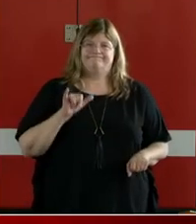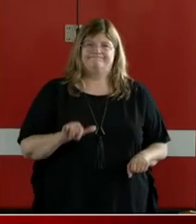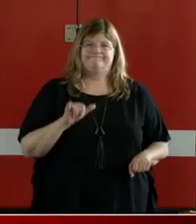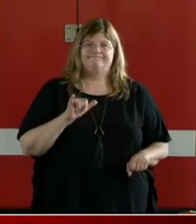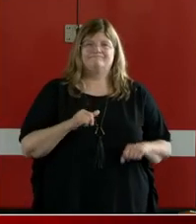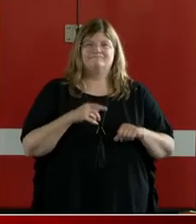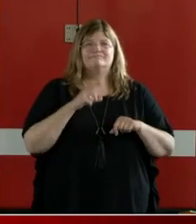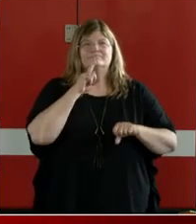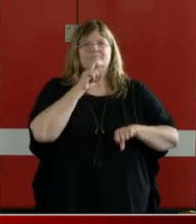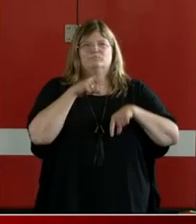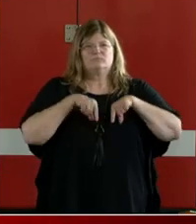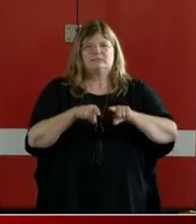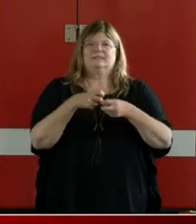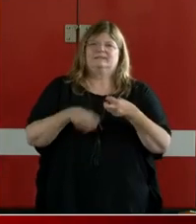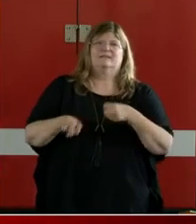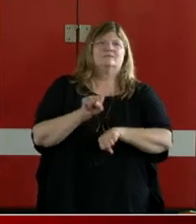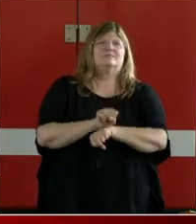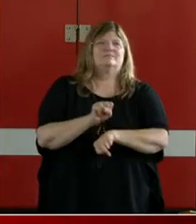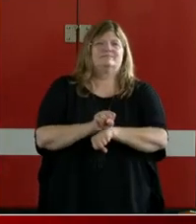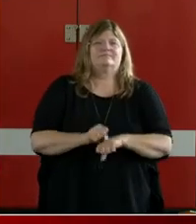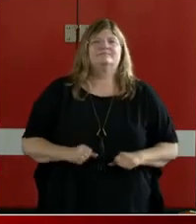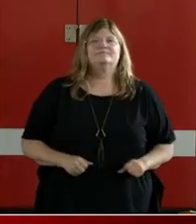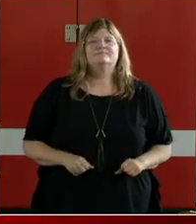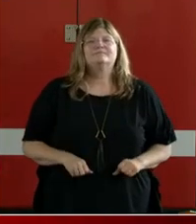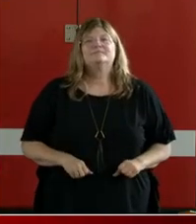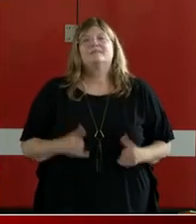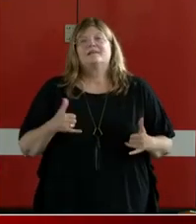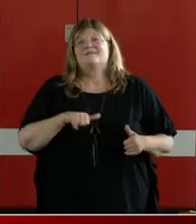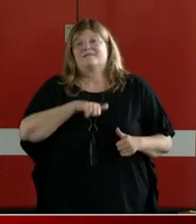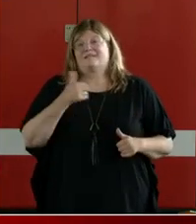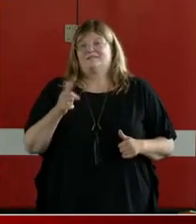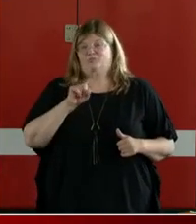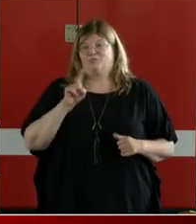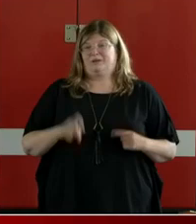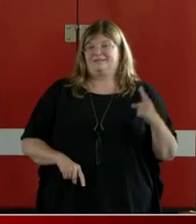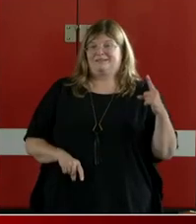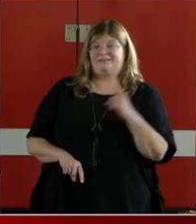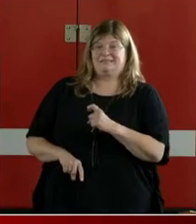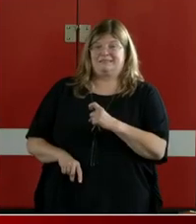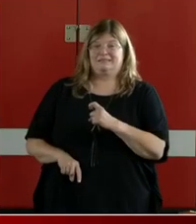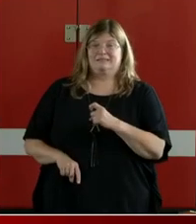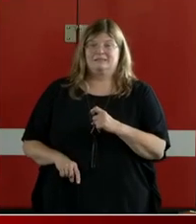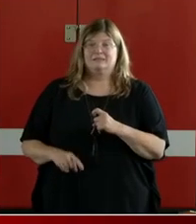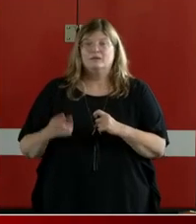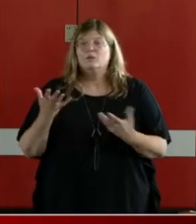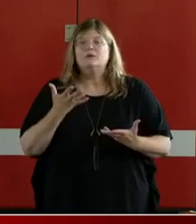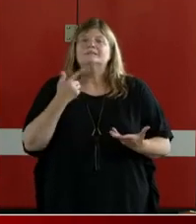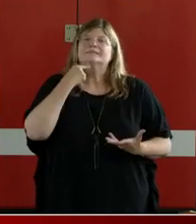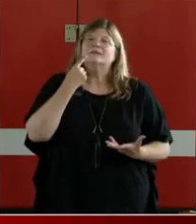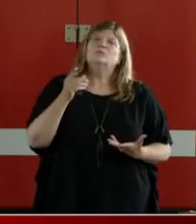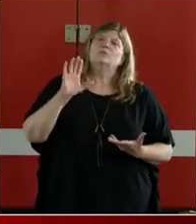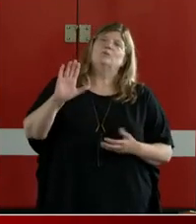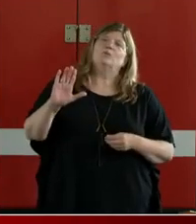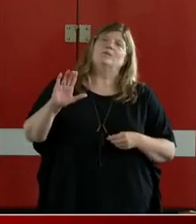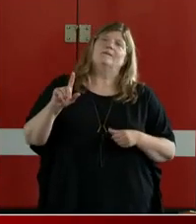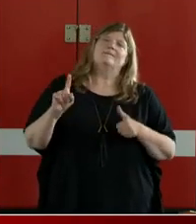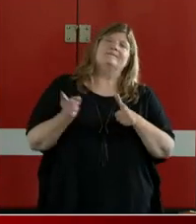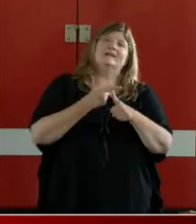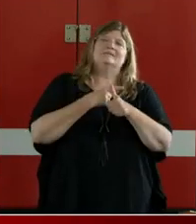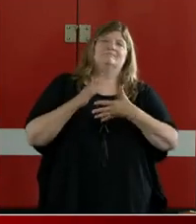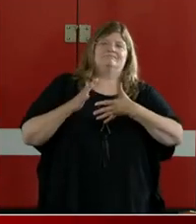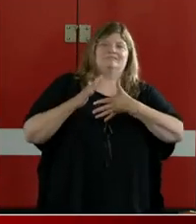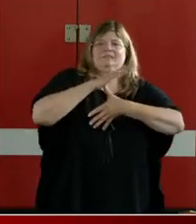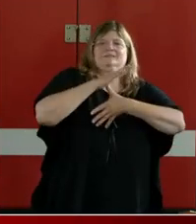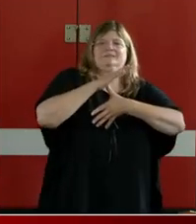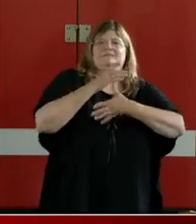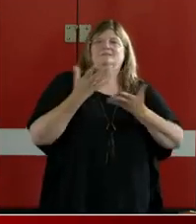And Chief Donnelly, I'm just wondering what you would say would be your first priority as chief. Is there something that